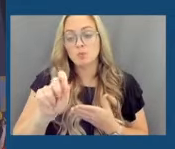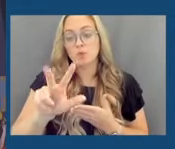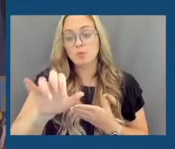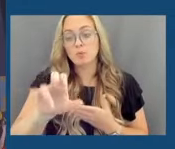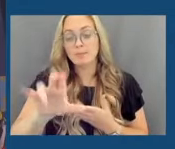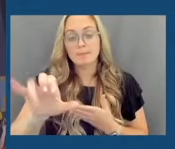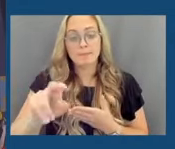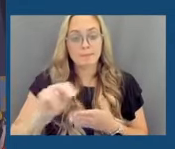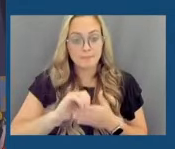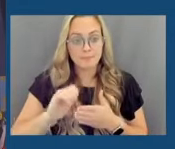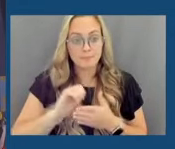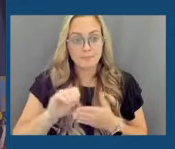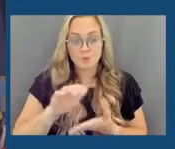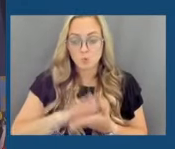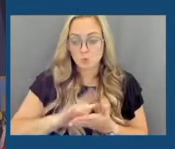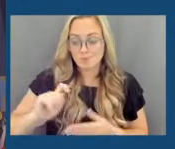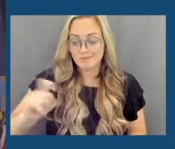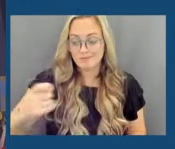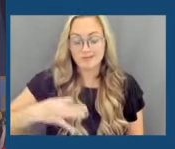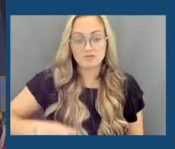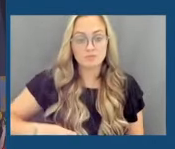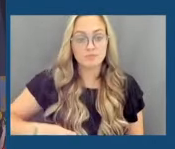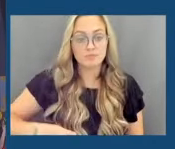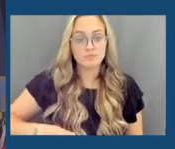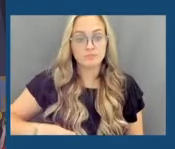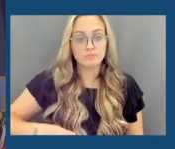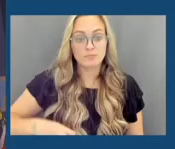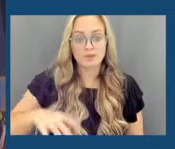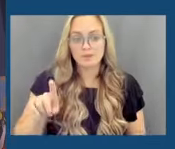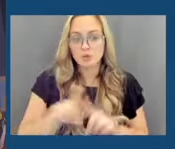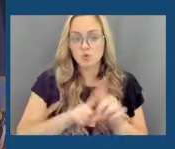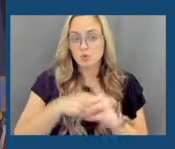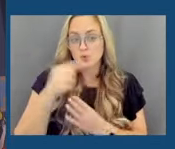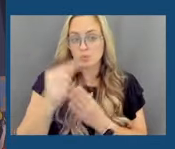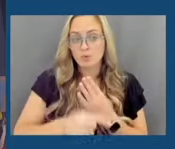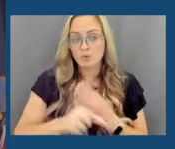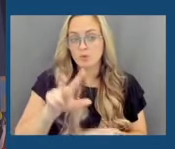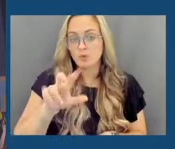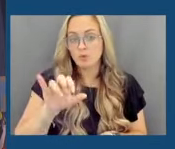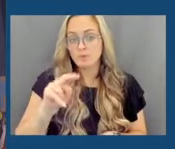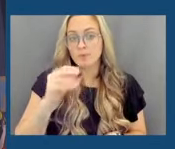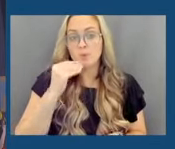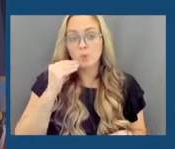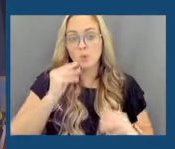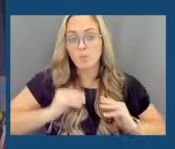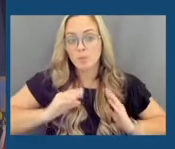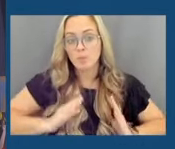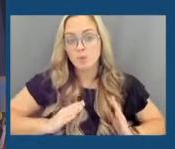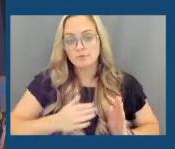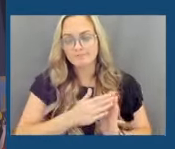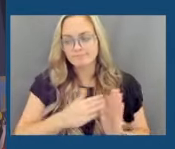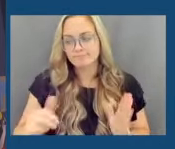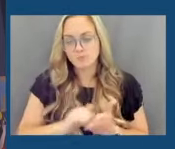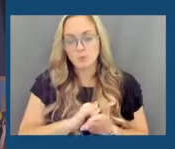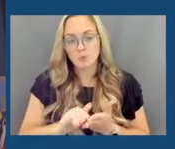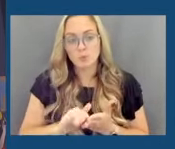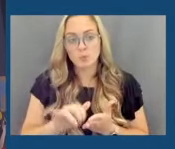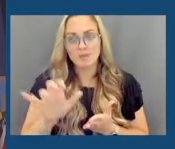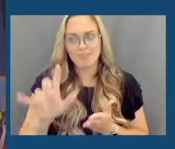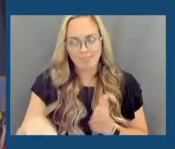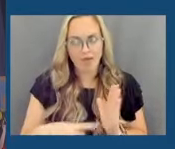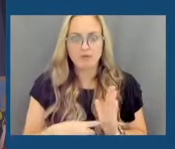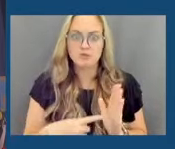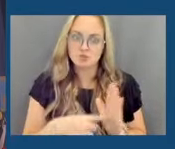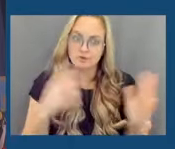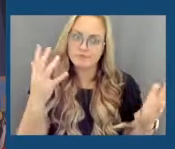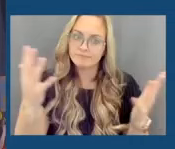billion in school tax relief, the STAR program, to nearly 3 million homeowners across New York. That deserves a round of